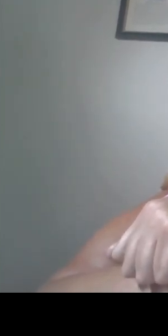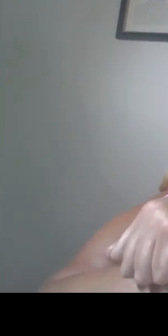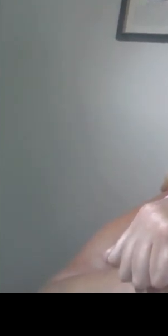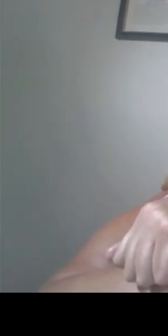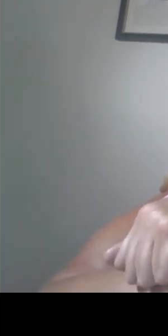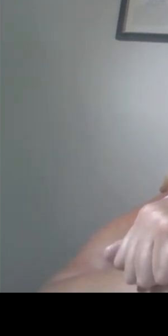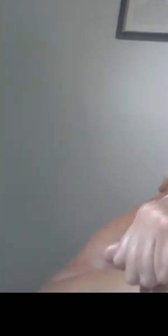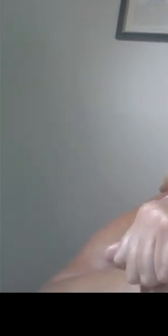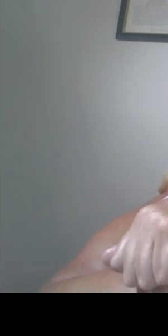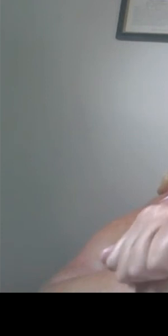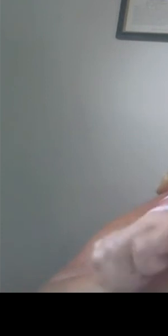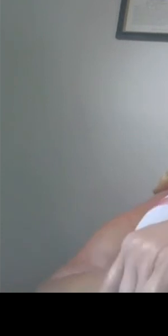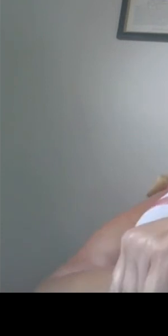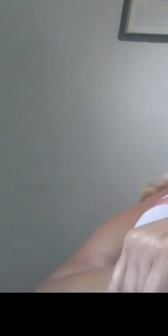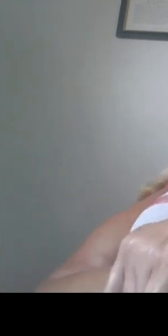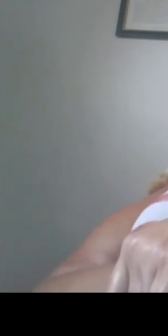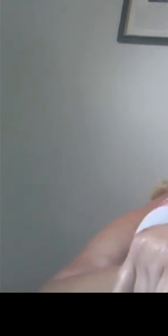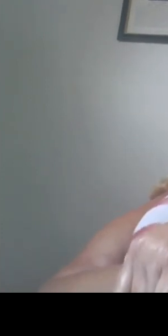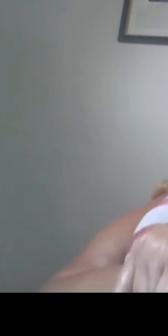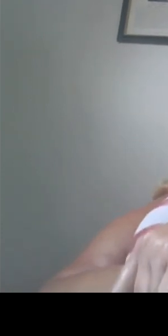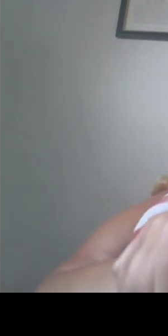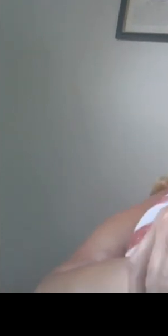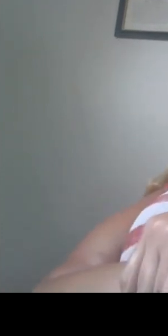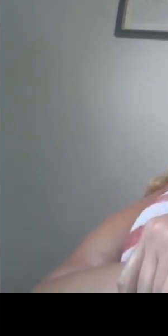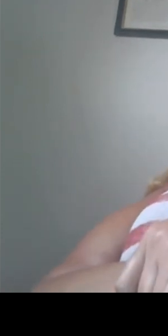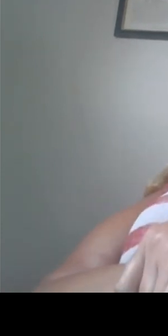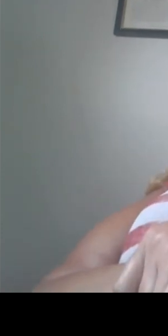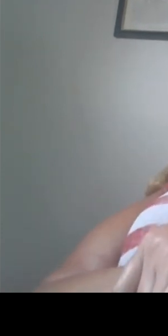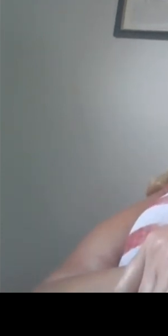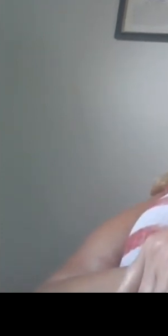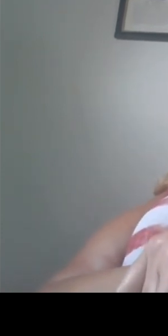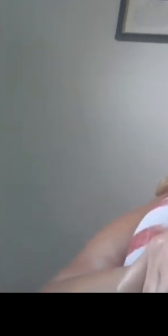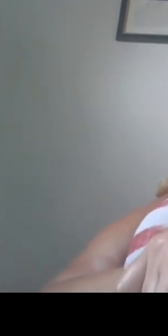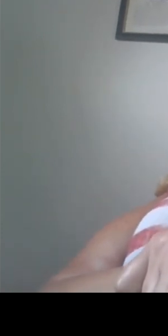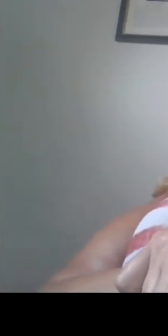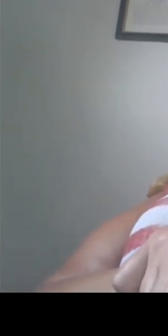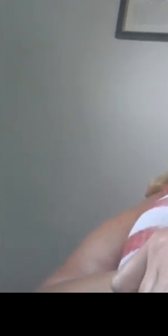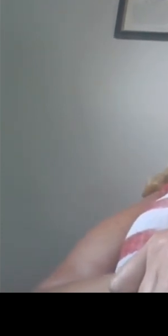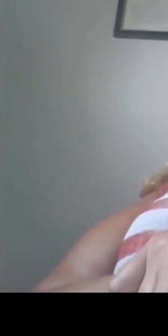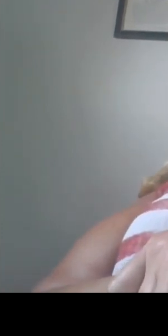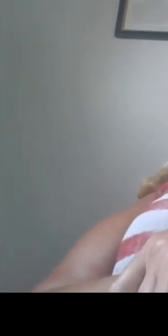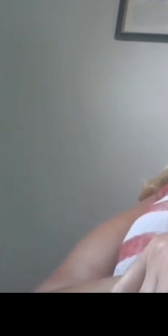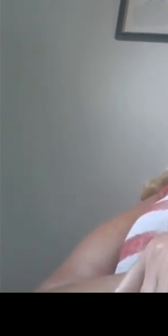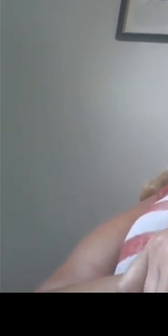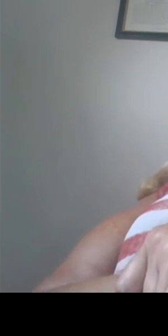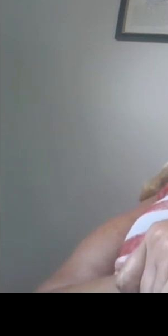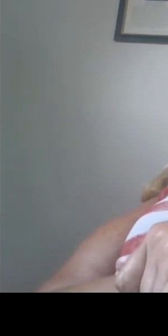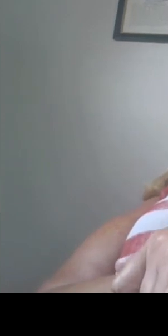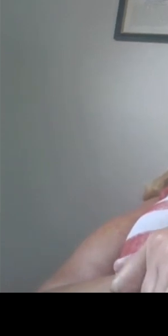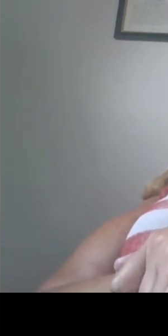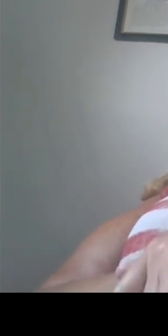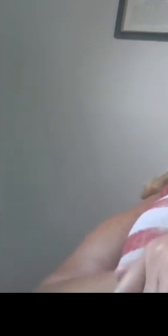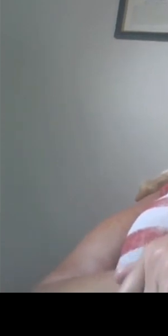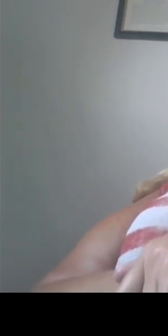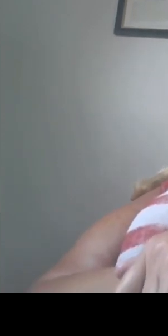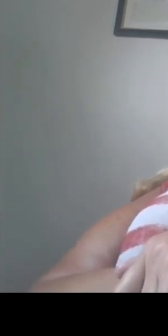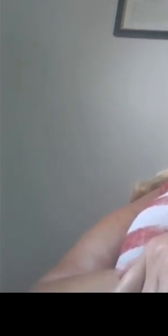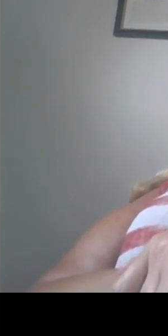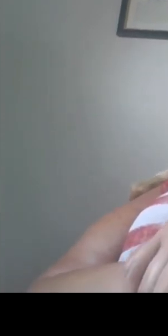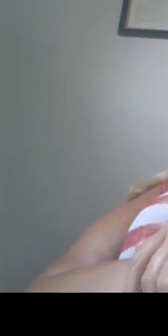20% of the whole vote, which is a big percentage. So use that power.